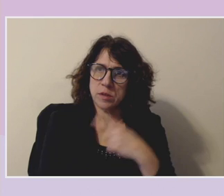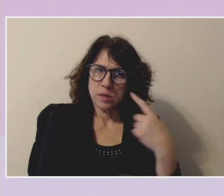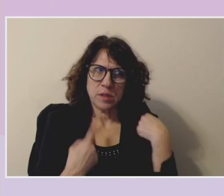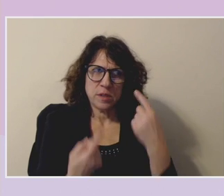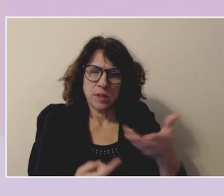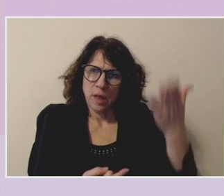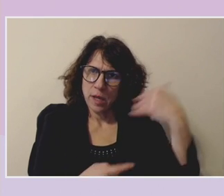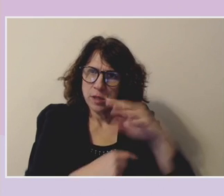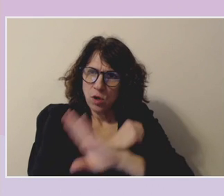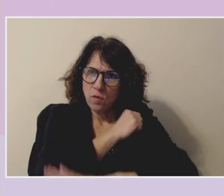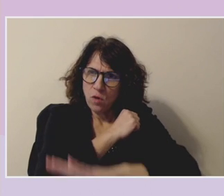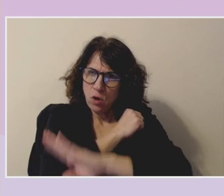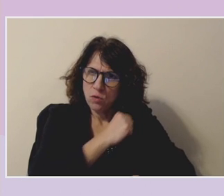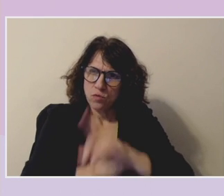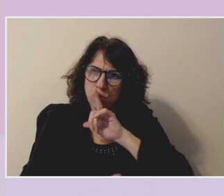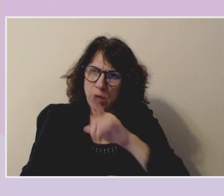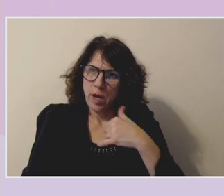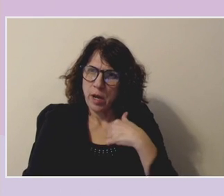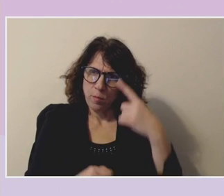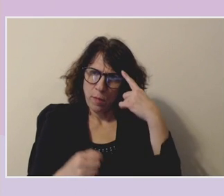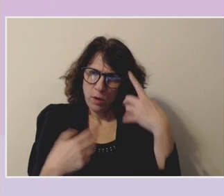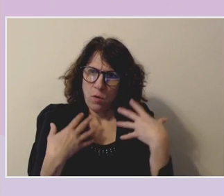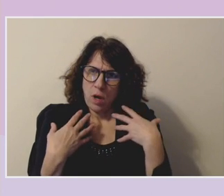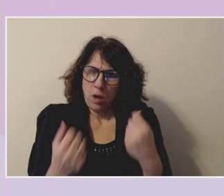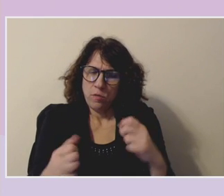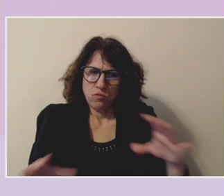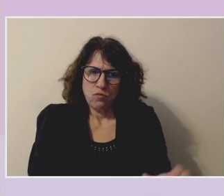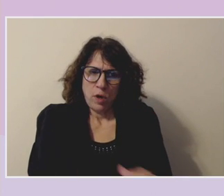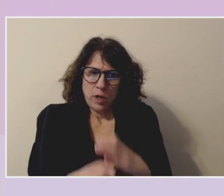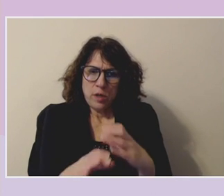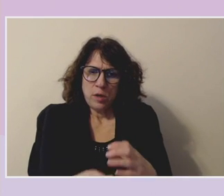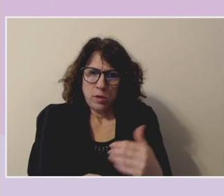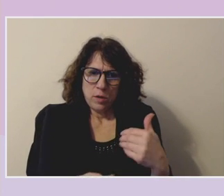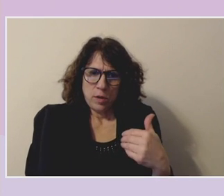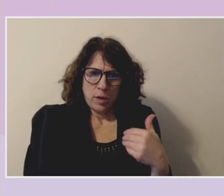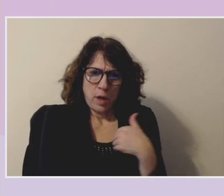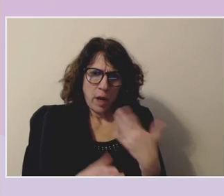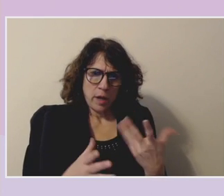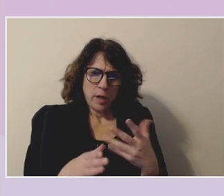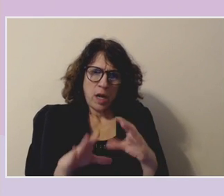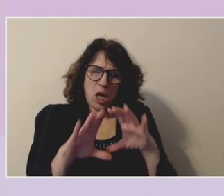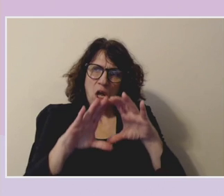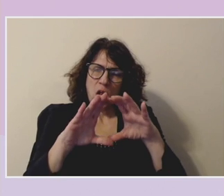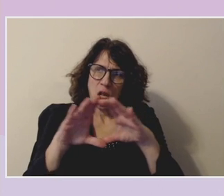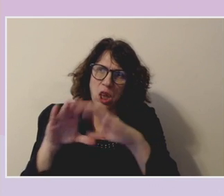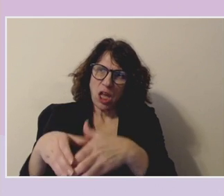truly had a mental health crisis in our district where we had a cluster suicide,